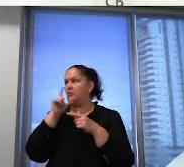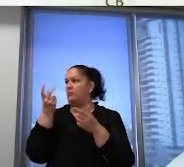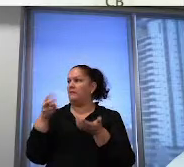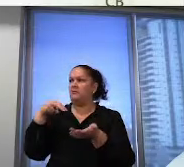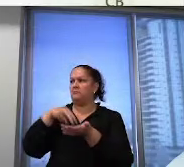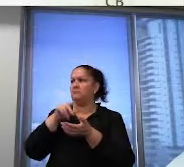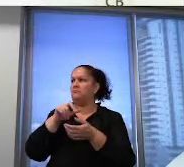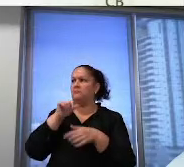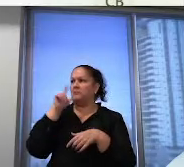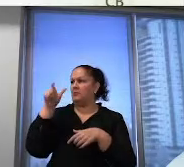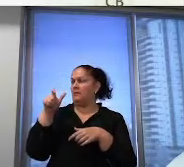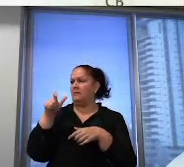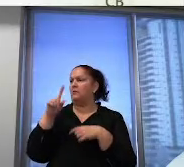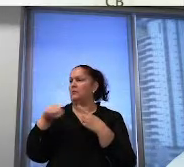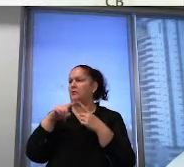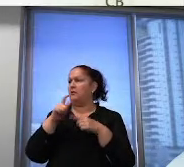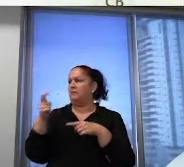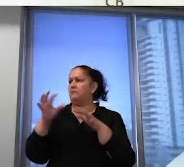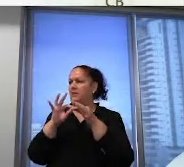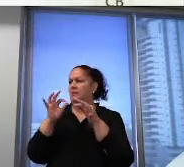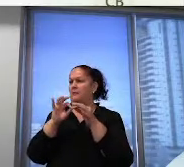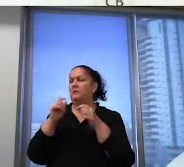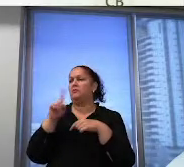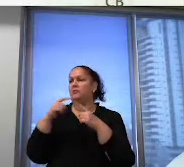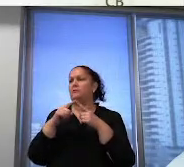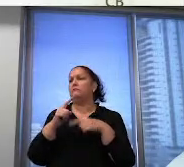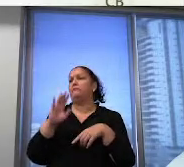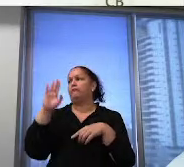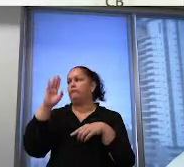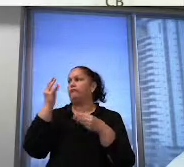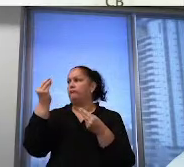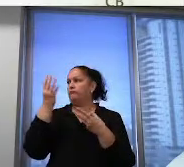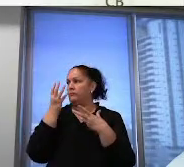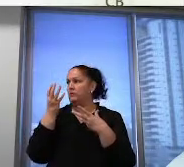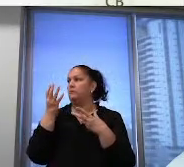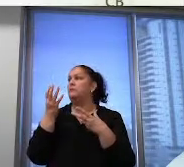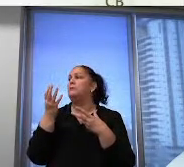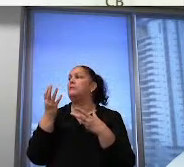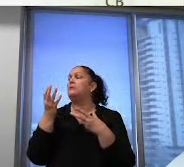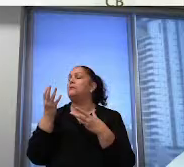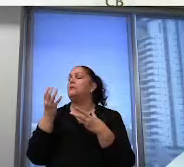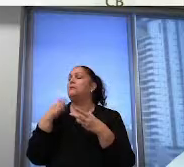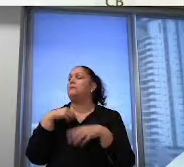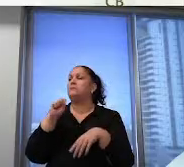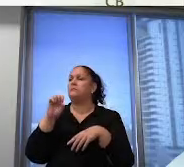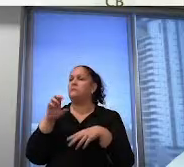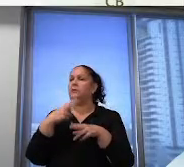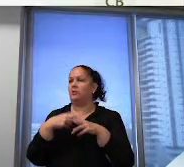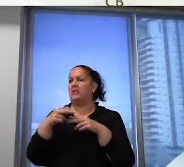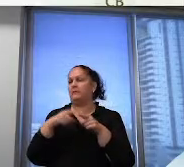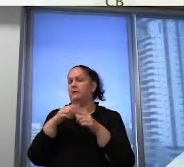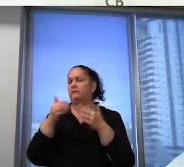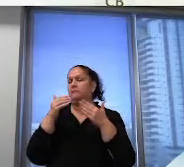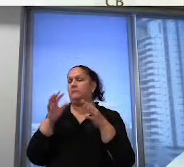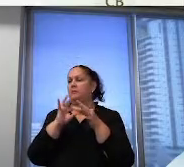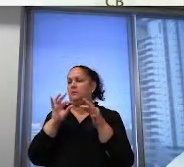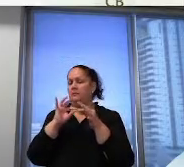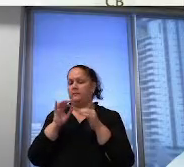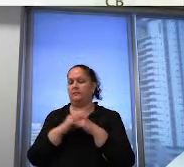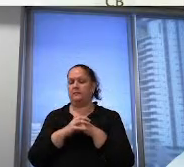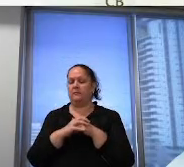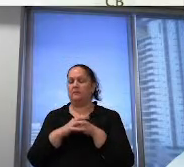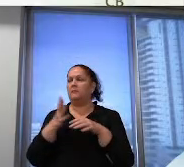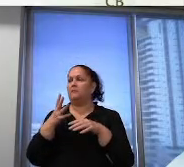no need to rise. Counsel, when you have a comment, just feel free to let us know what's on your mind. A